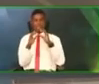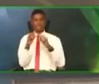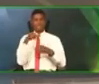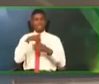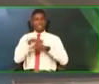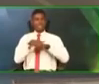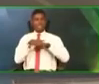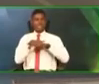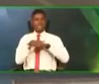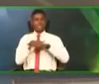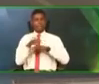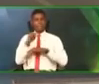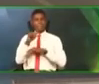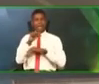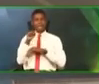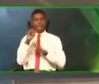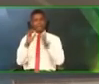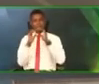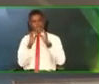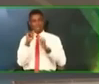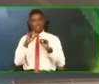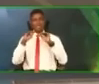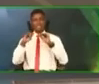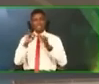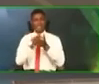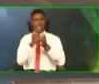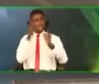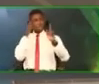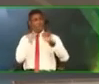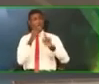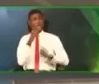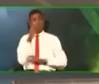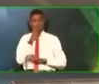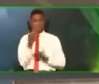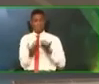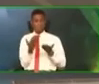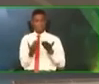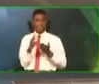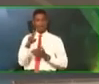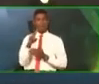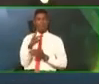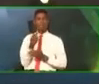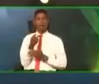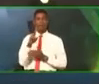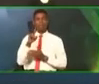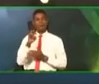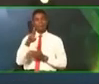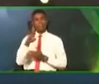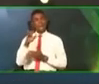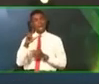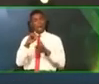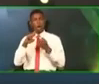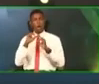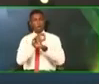mass communication, they teach you that the goal of speaking, whether it's a verbal or non-verbal communication, that the goal is to transfer